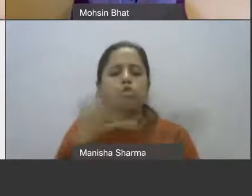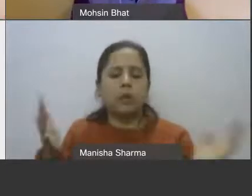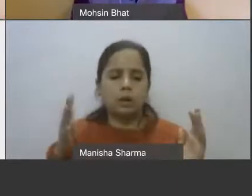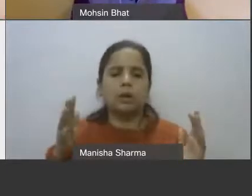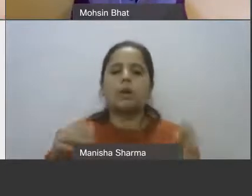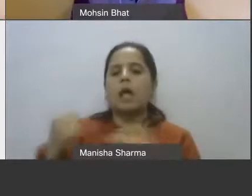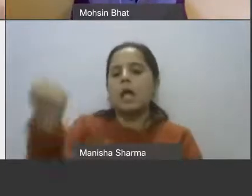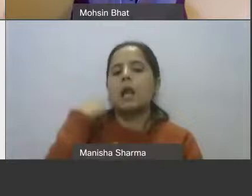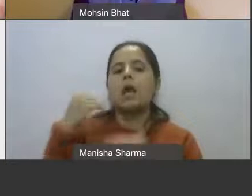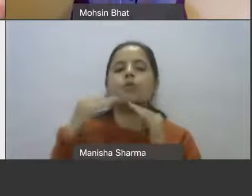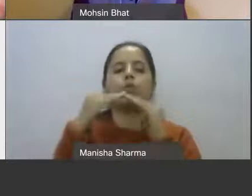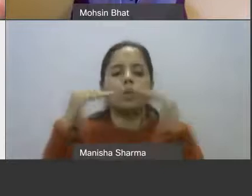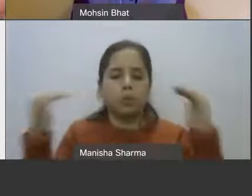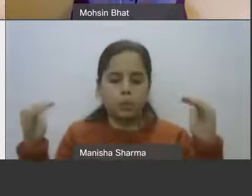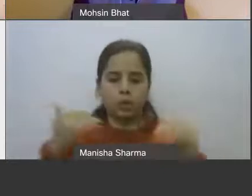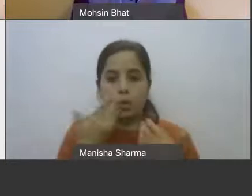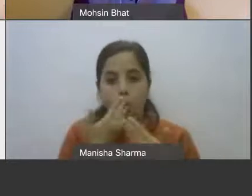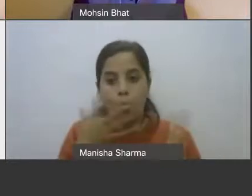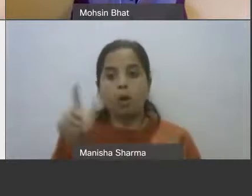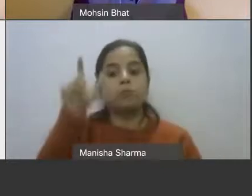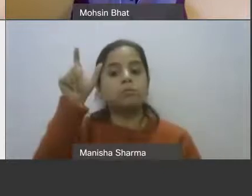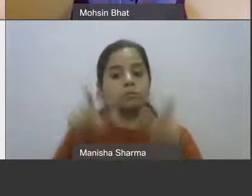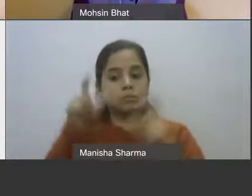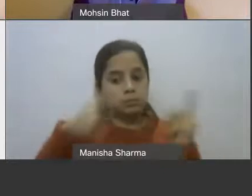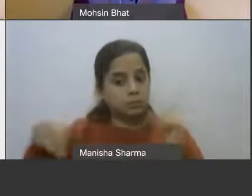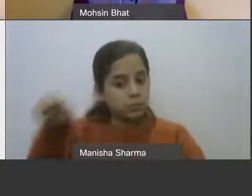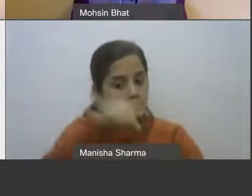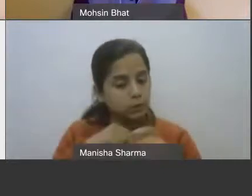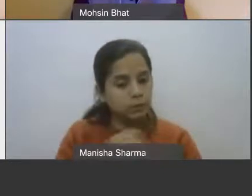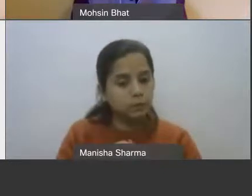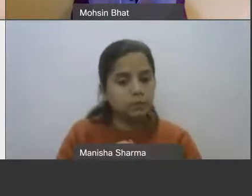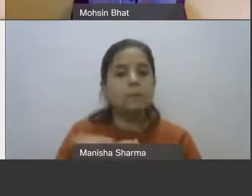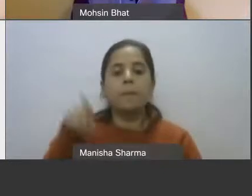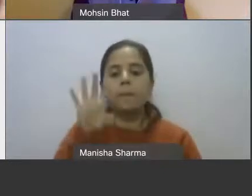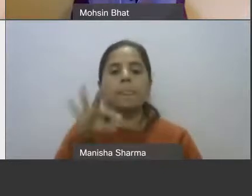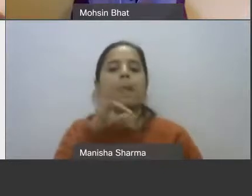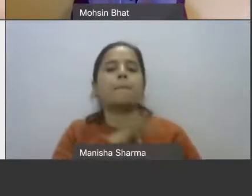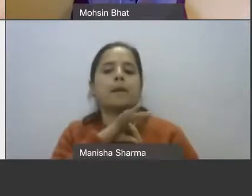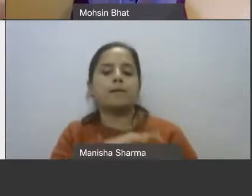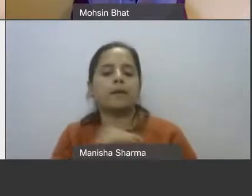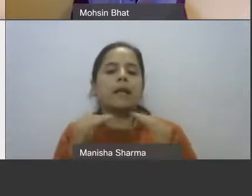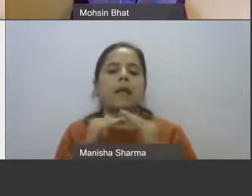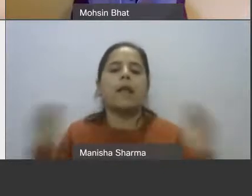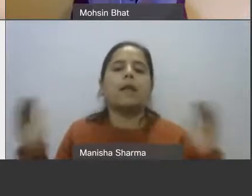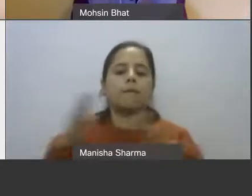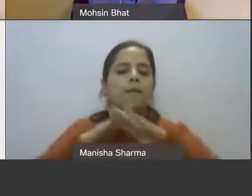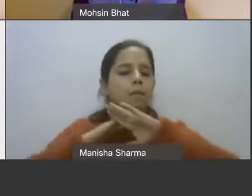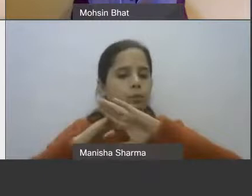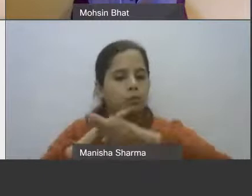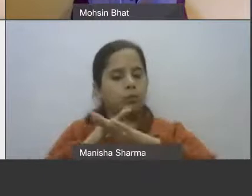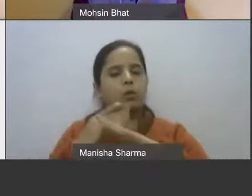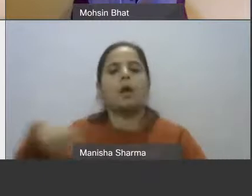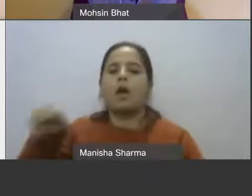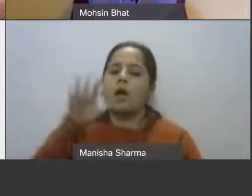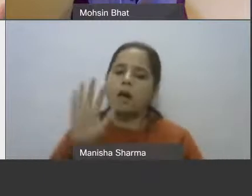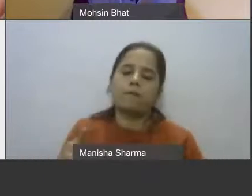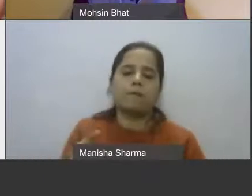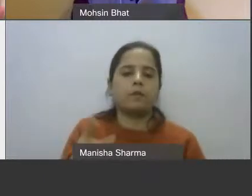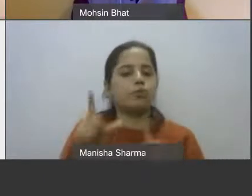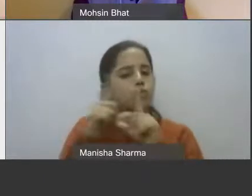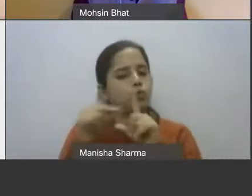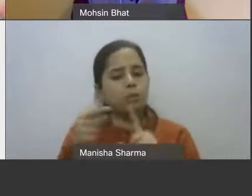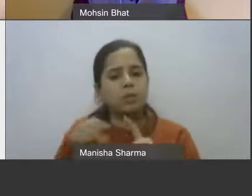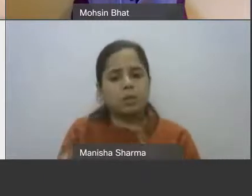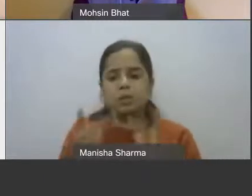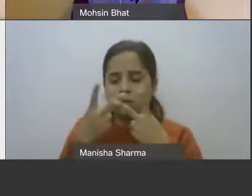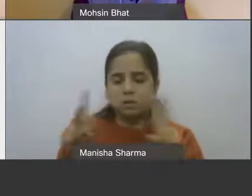equality, which says that all persons are going to be have the benefit of equal protection of the law. That's just the right to equality. The distinction